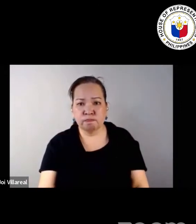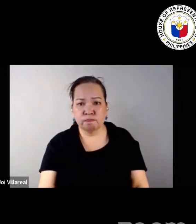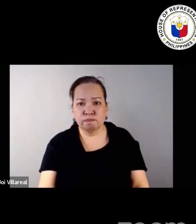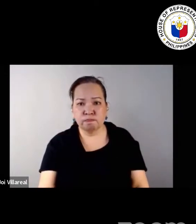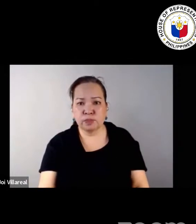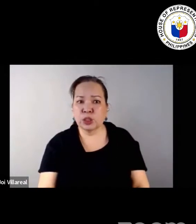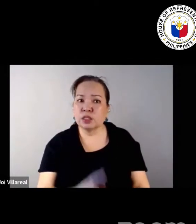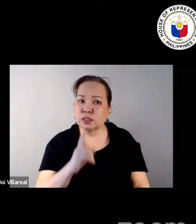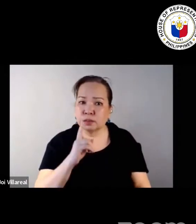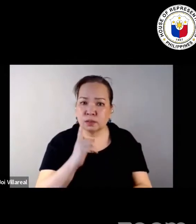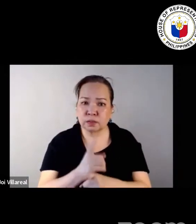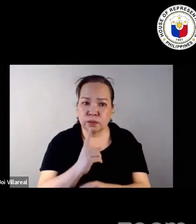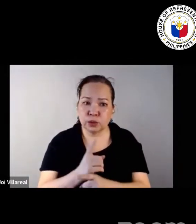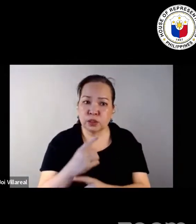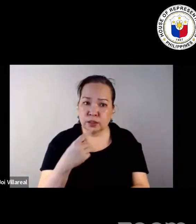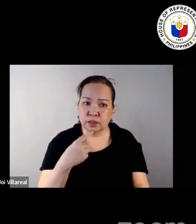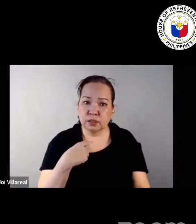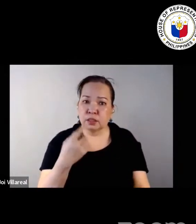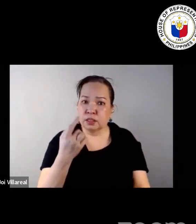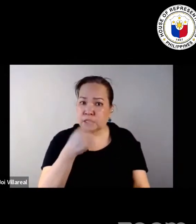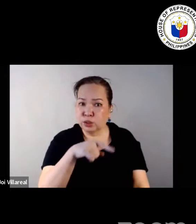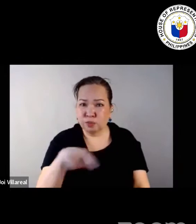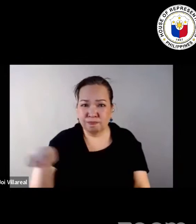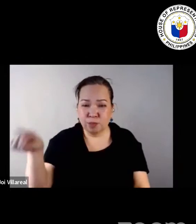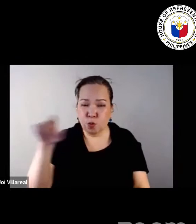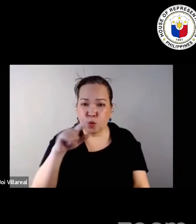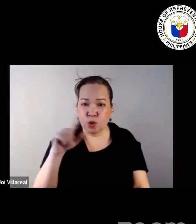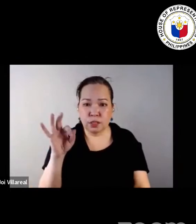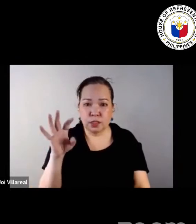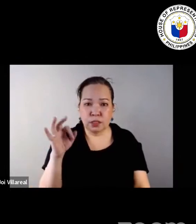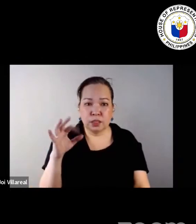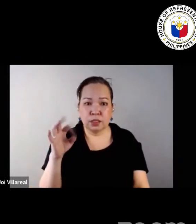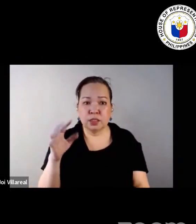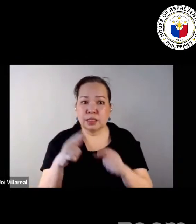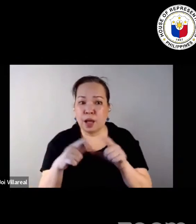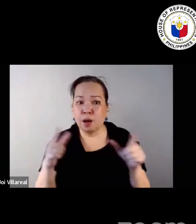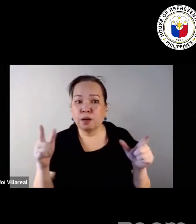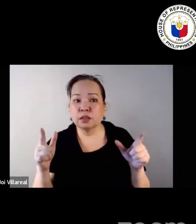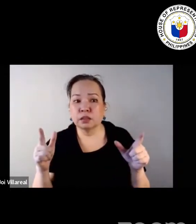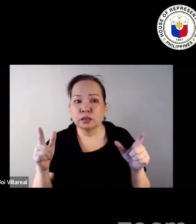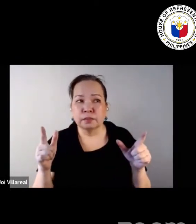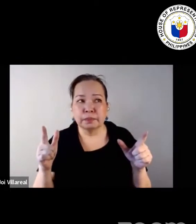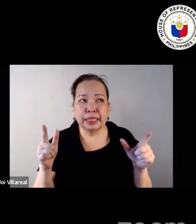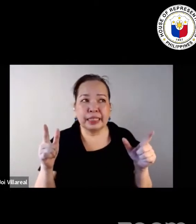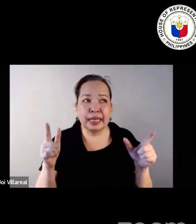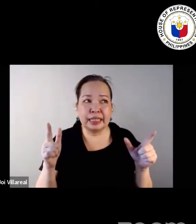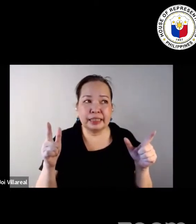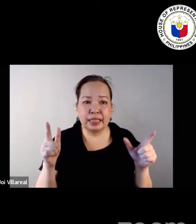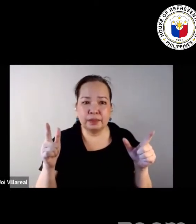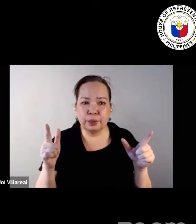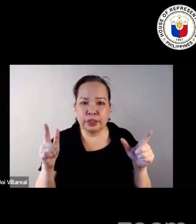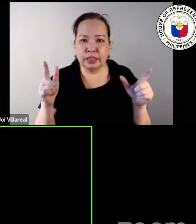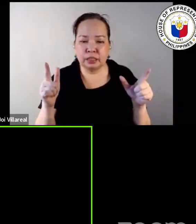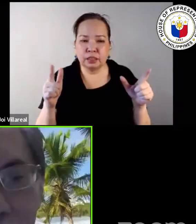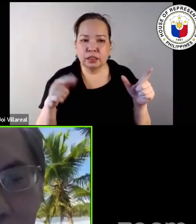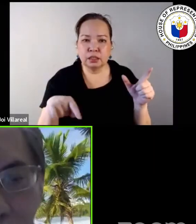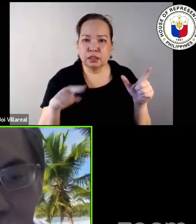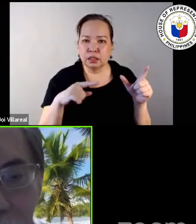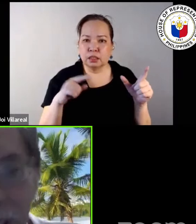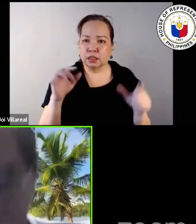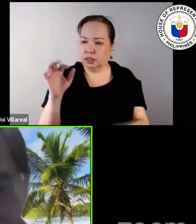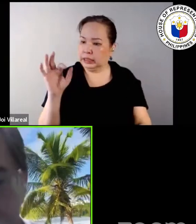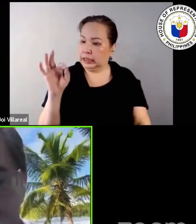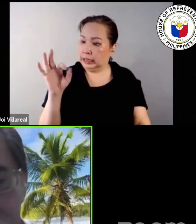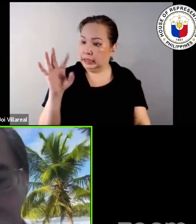ay the fact na those 19 languages already cover 95% of